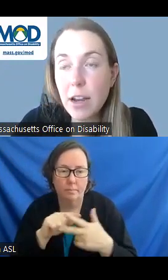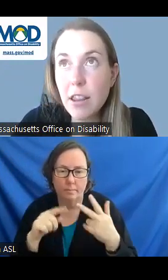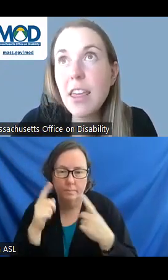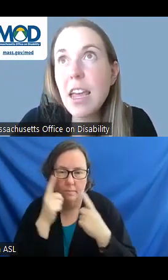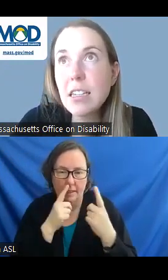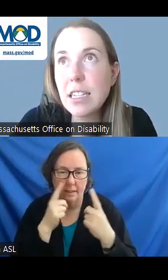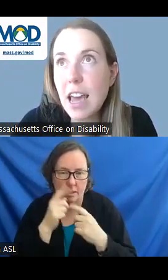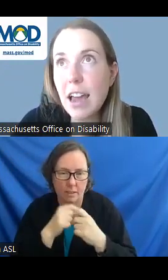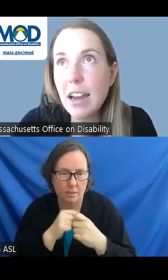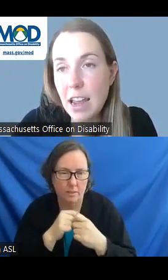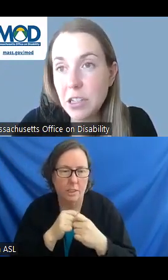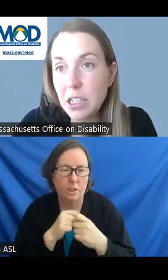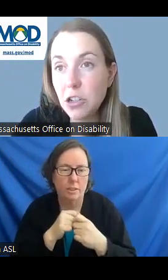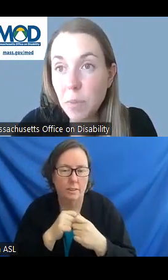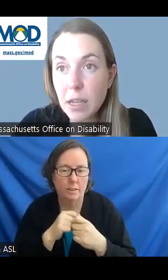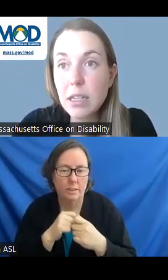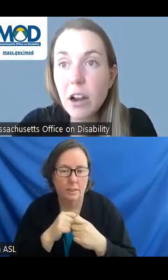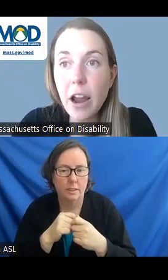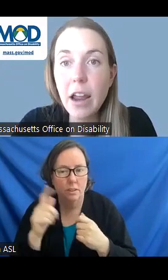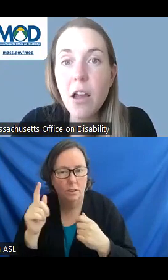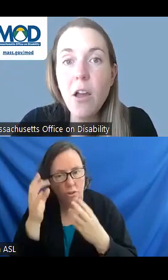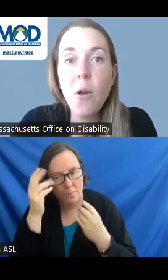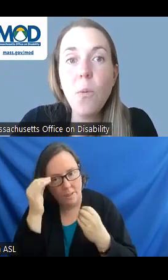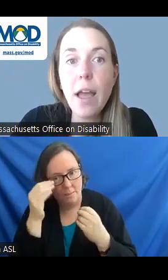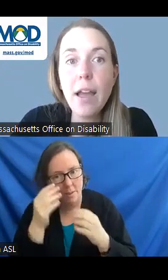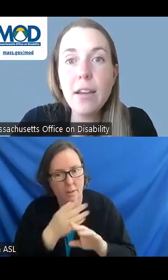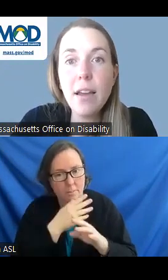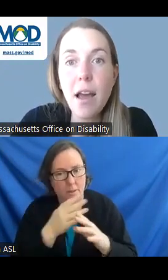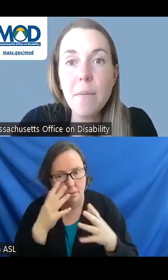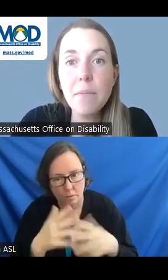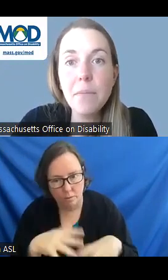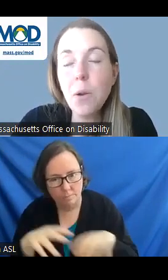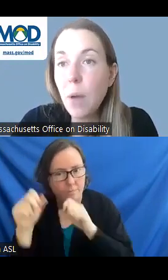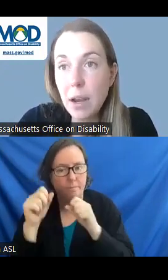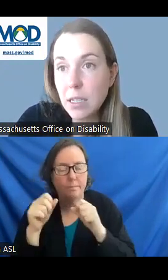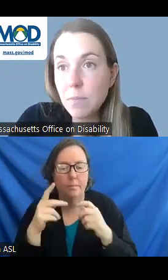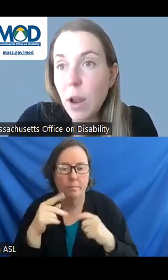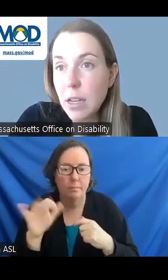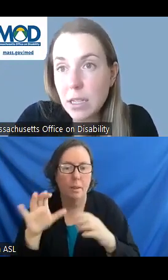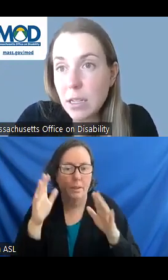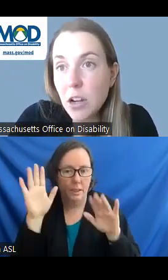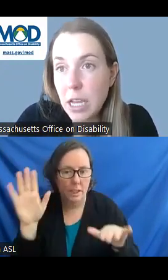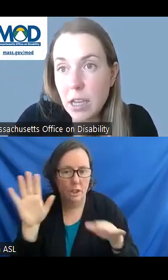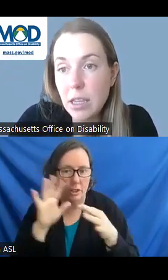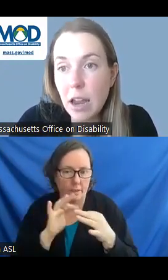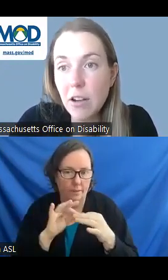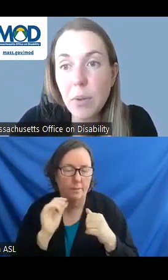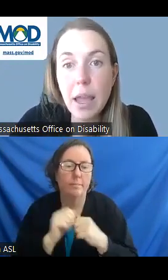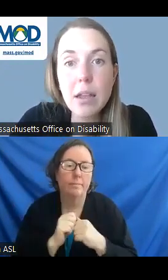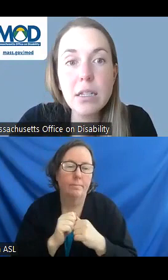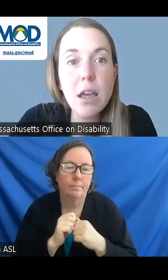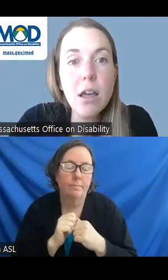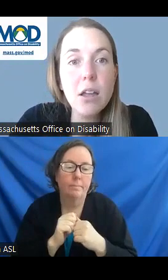kind of want to talk about some different things that an agency should be considering when when it's undertaking these kind